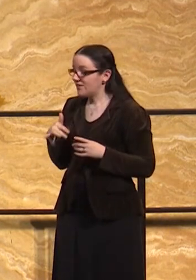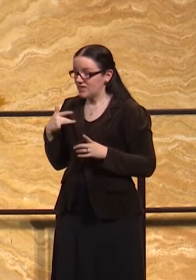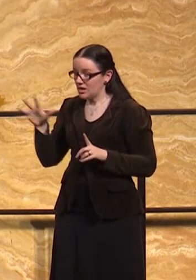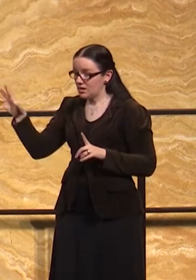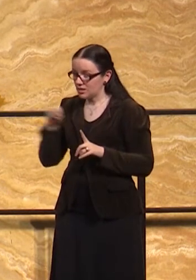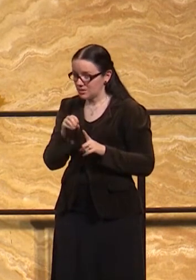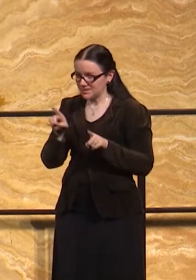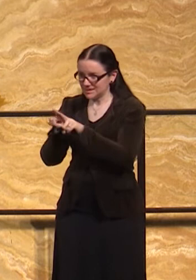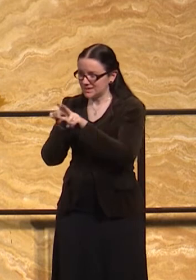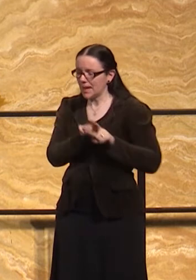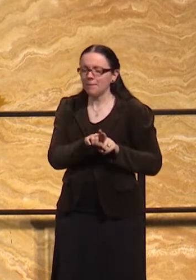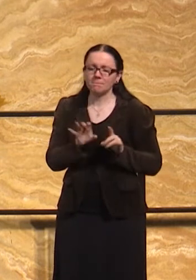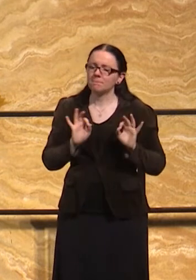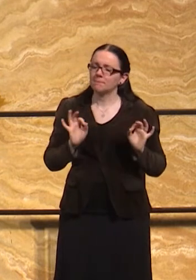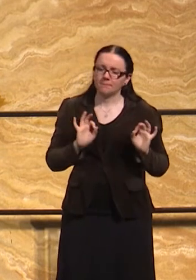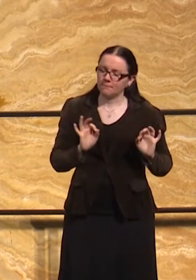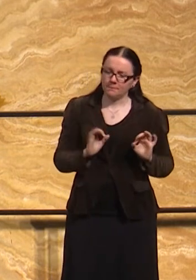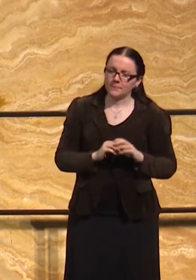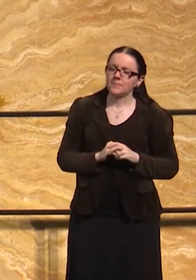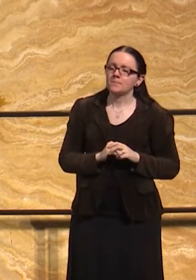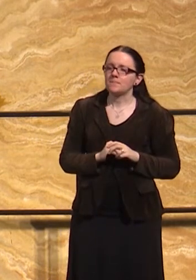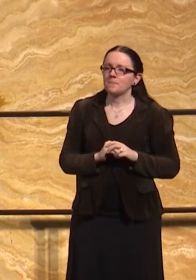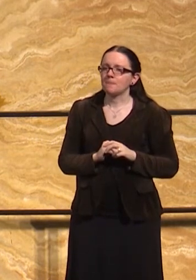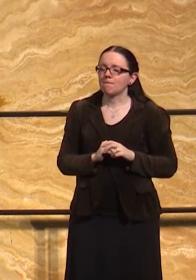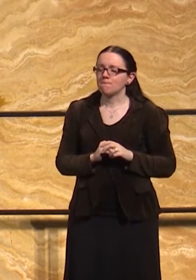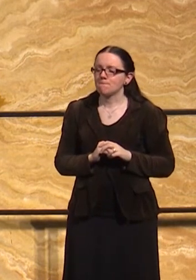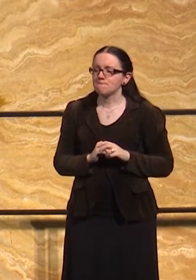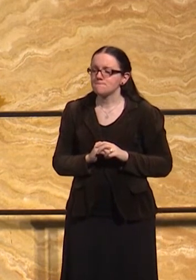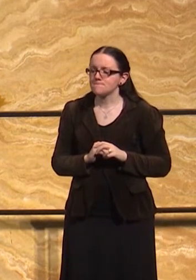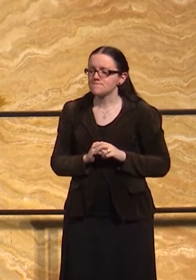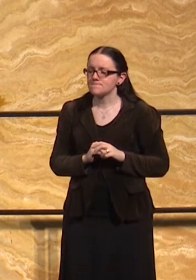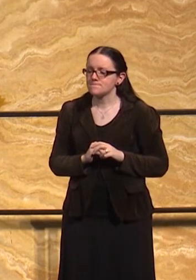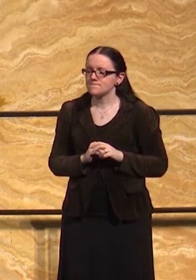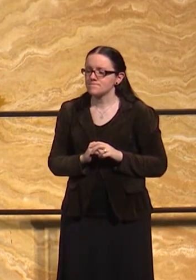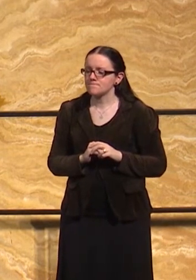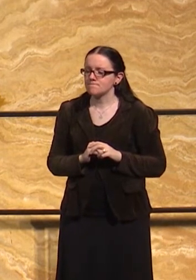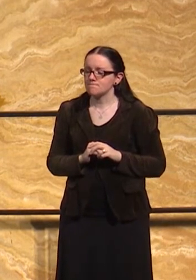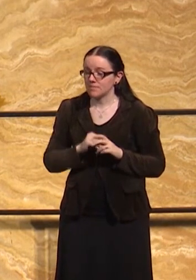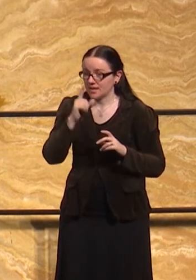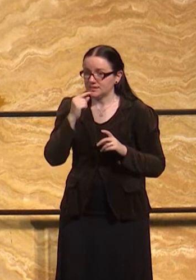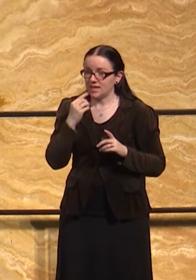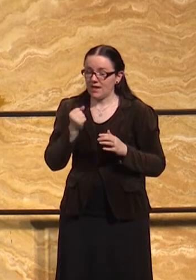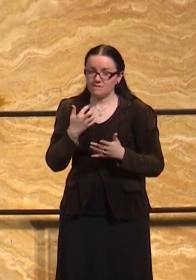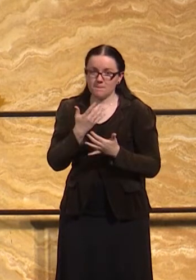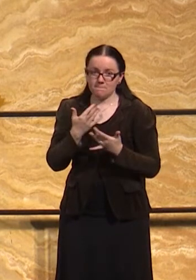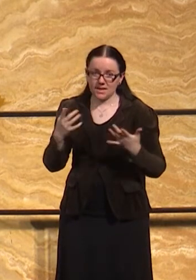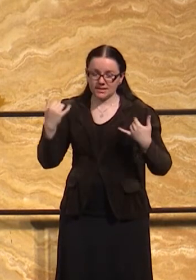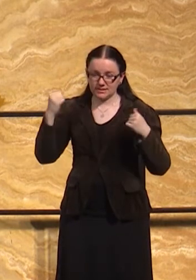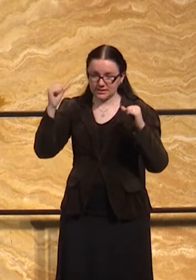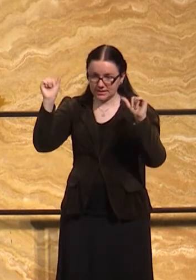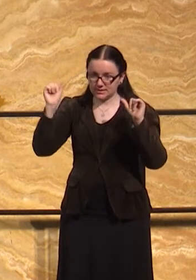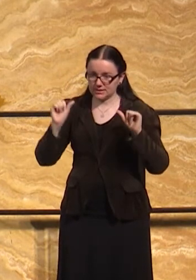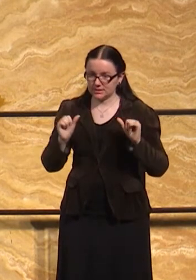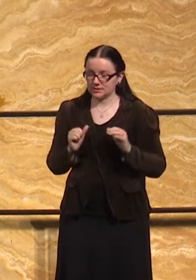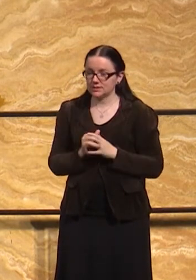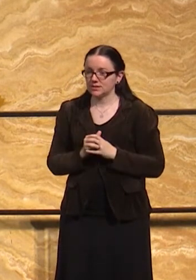works in that way. In that period, you can say that there have been, you know, many successes, partly because the jury is just